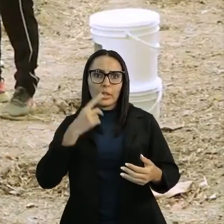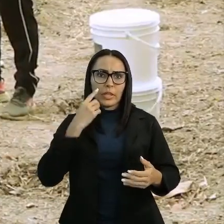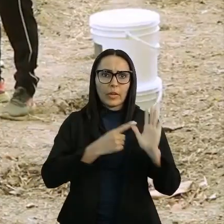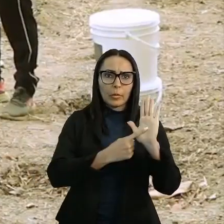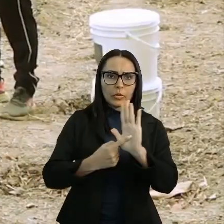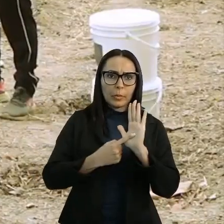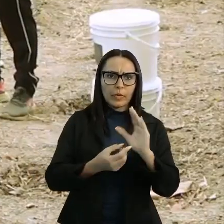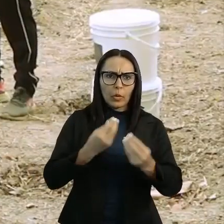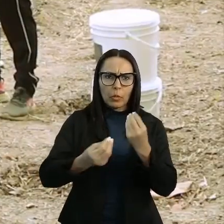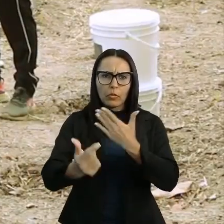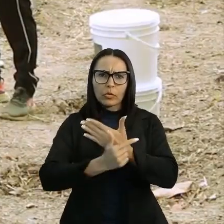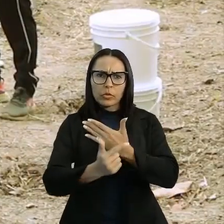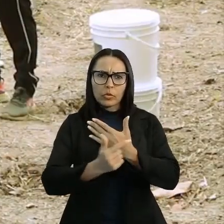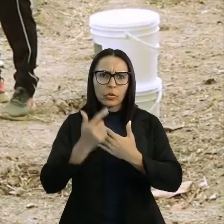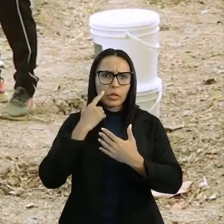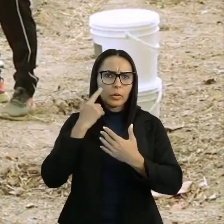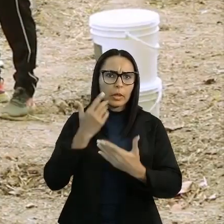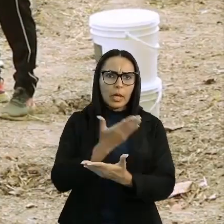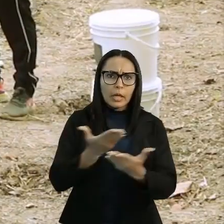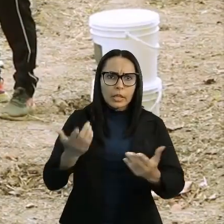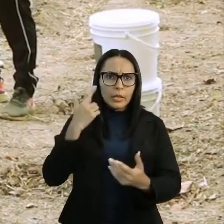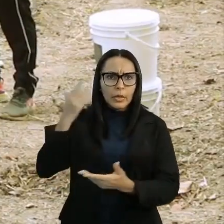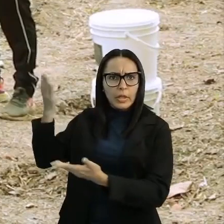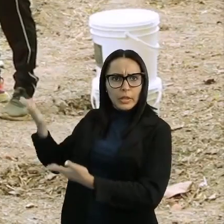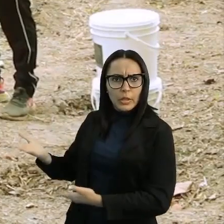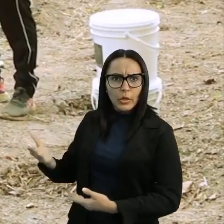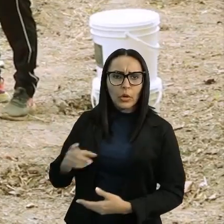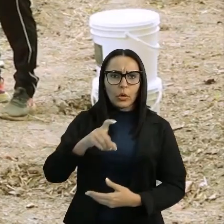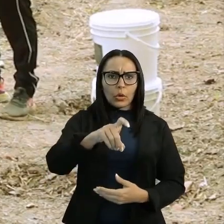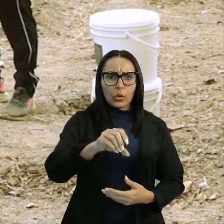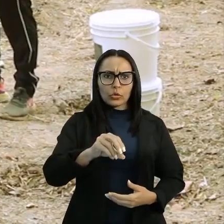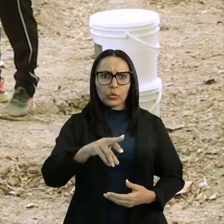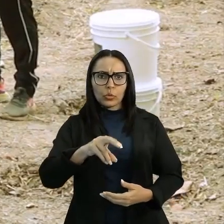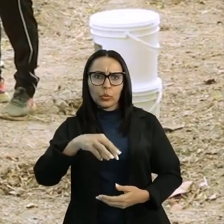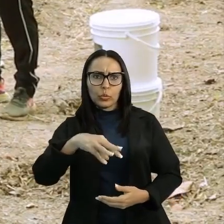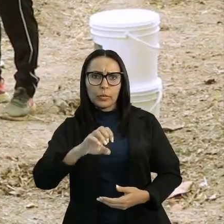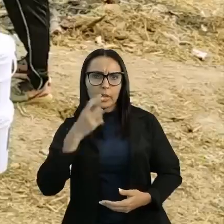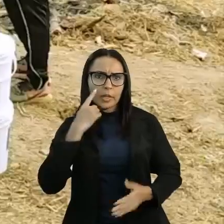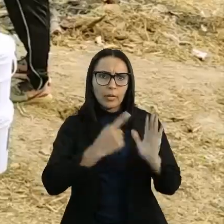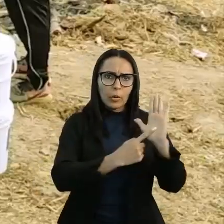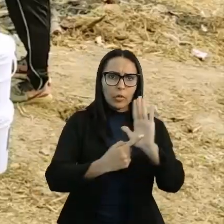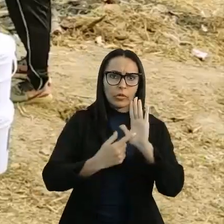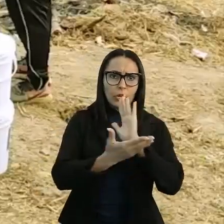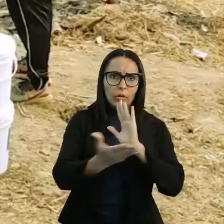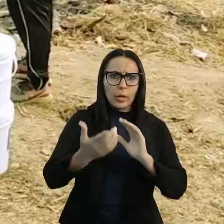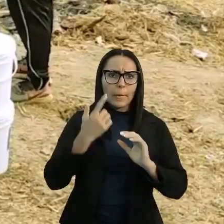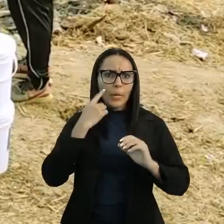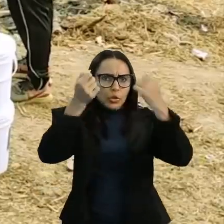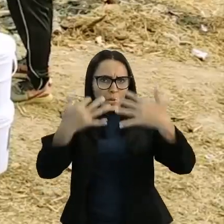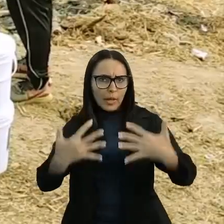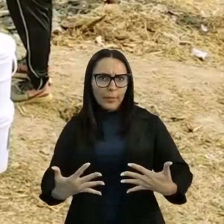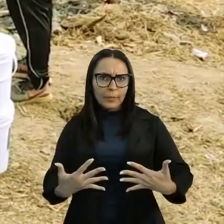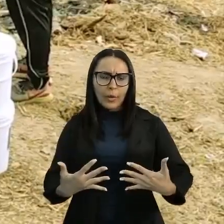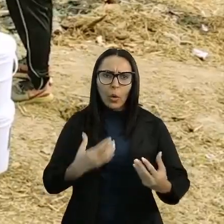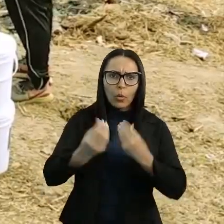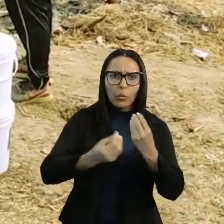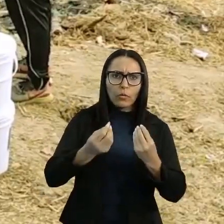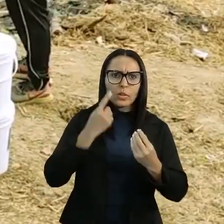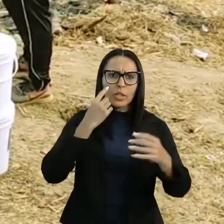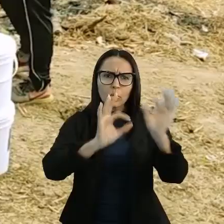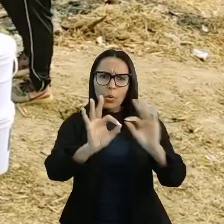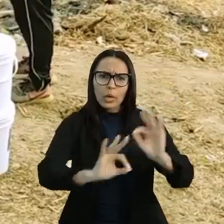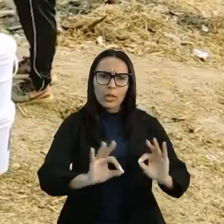each one of them really trying their best. They really do. They're very genuine people. I have noticed over here. So